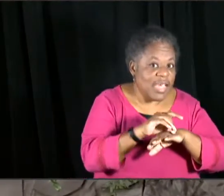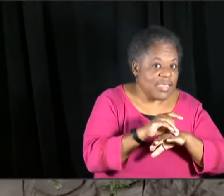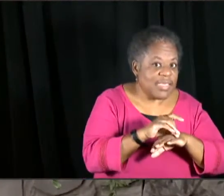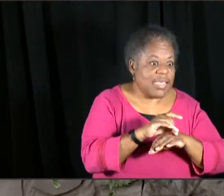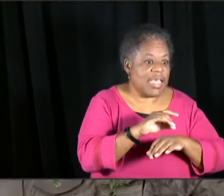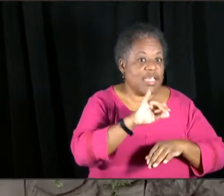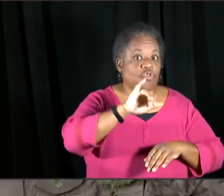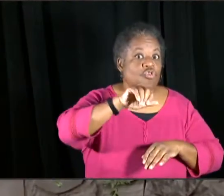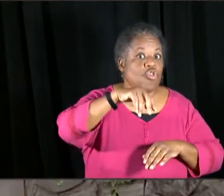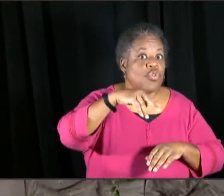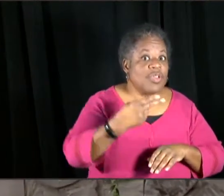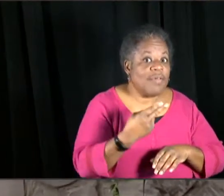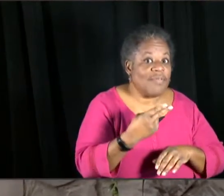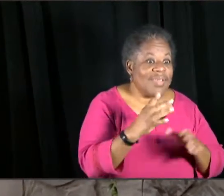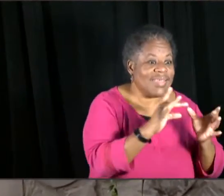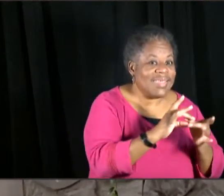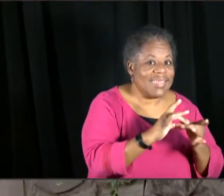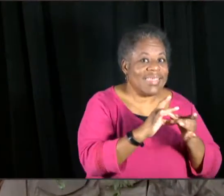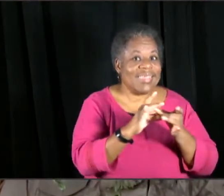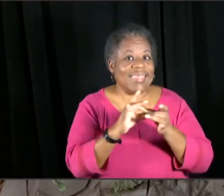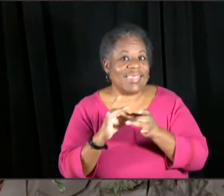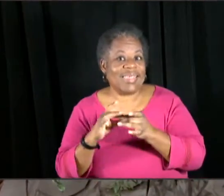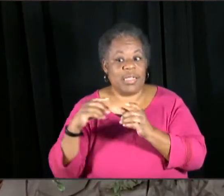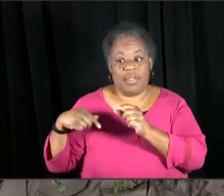to Bethlehem for the census.